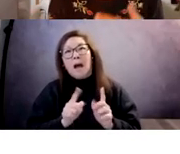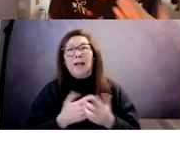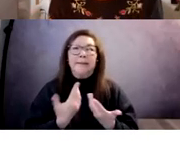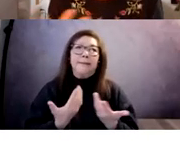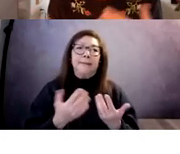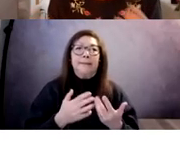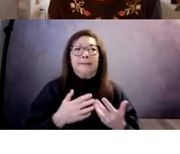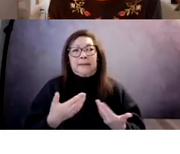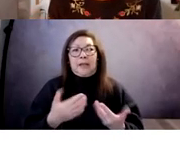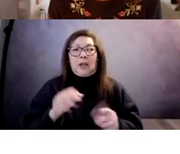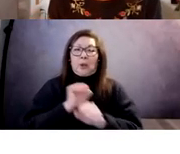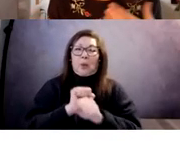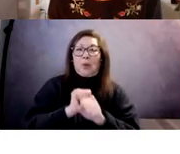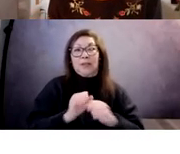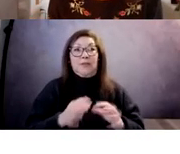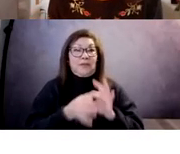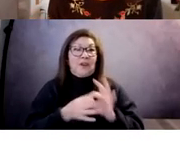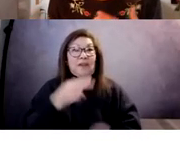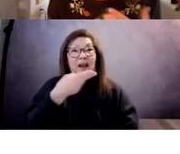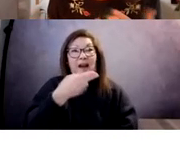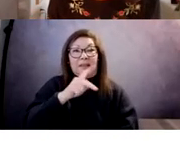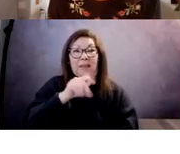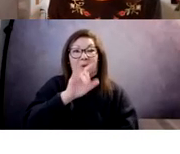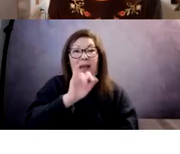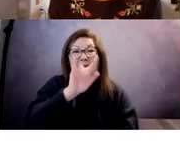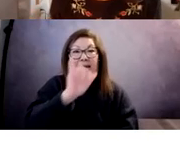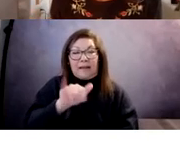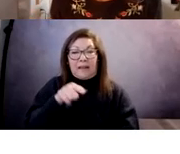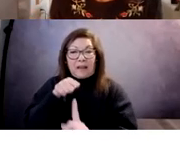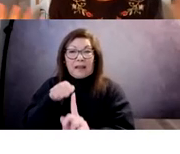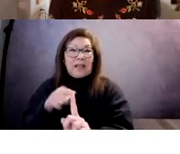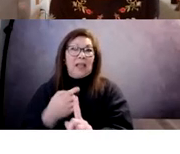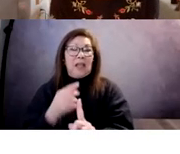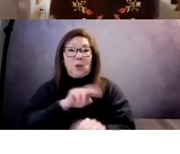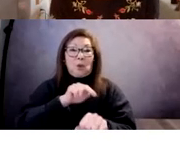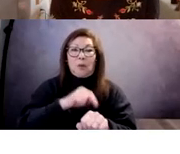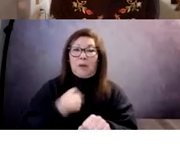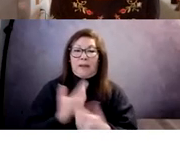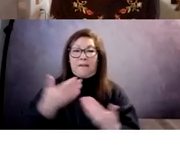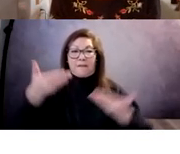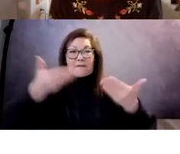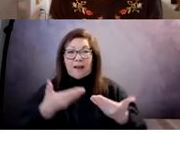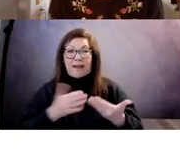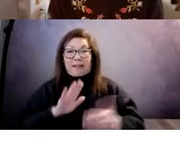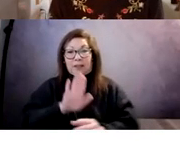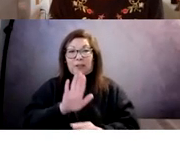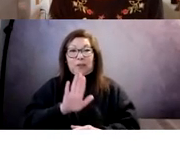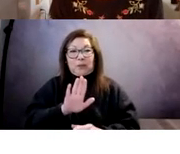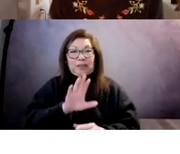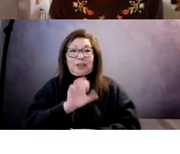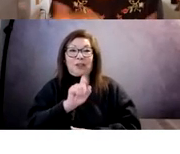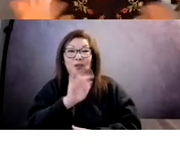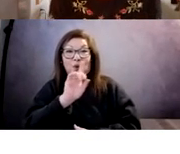hospitality, the work was about hospitality. And he normally would have invited us into his studio